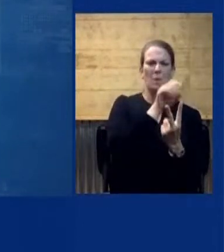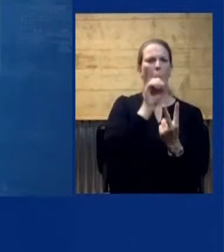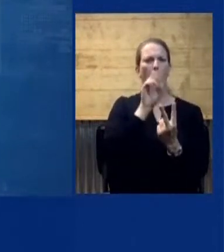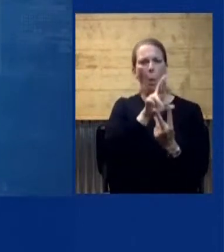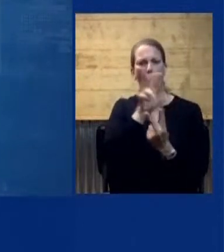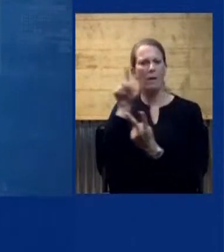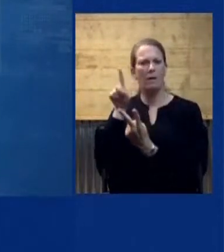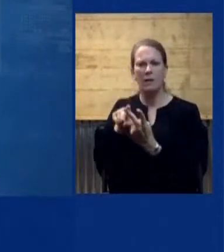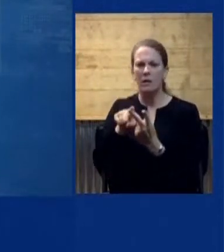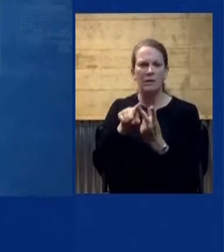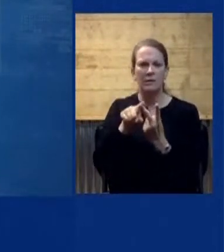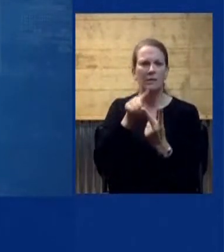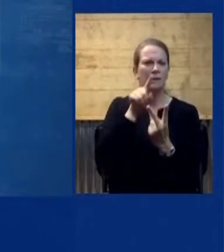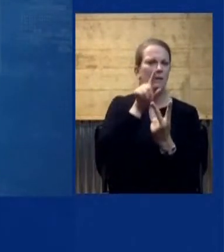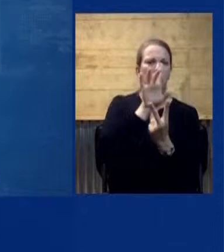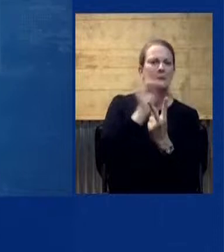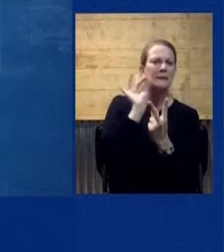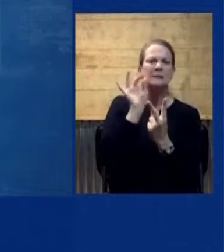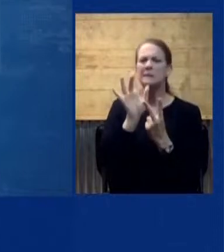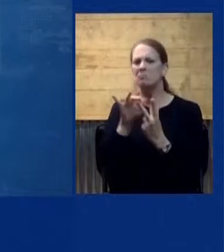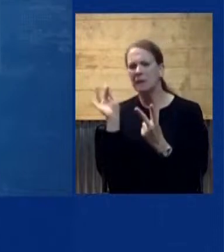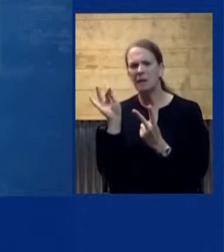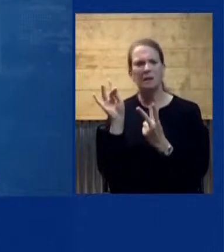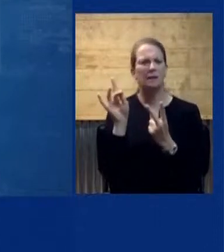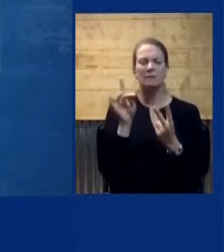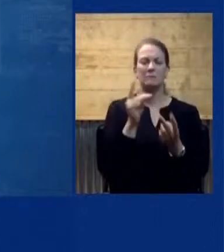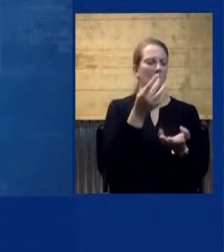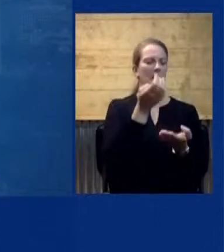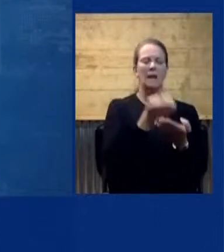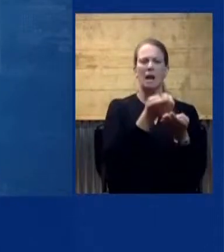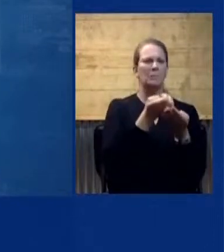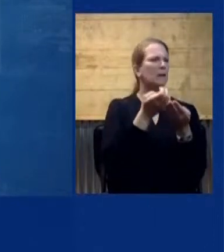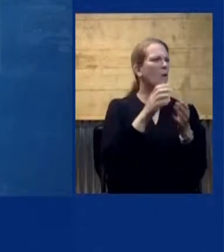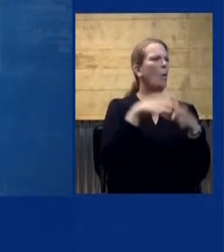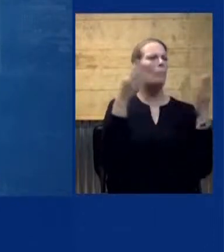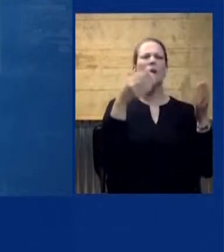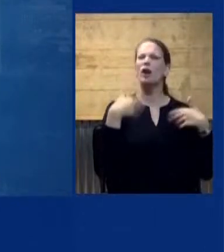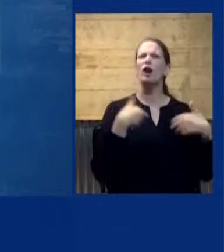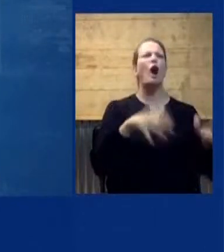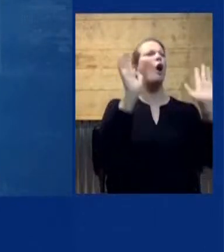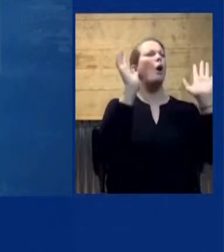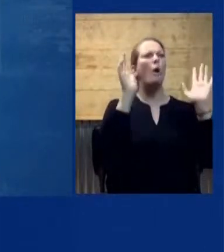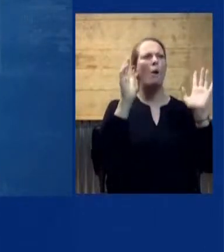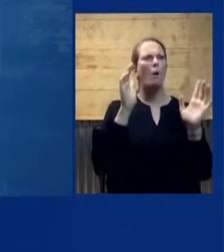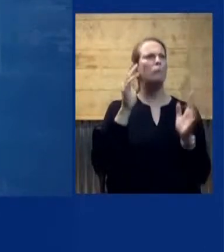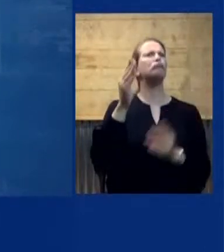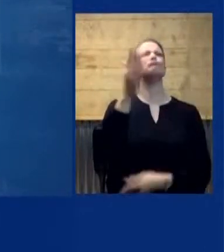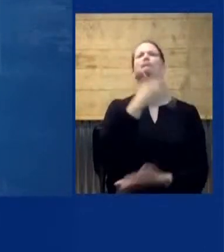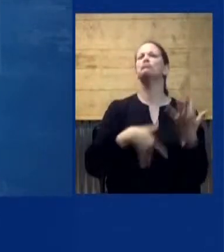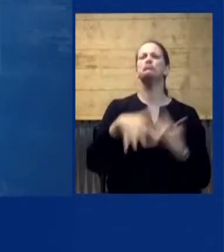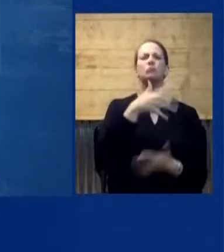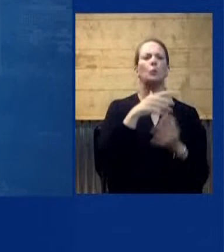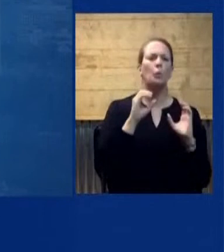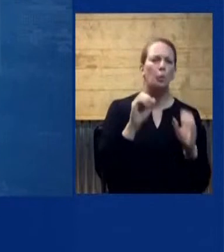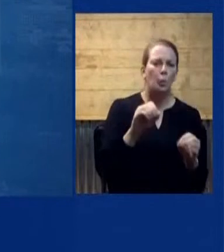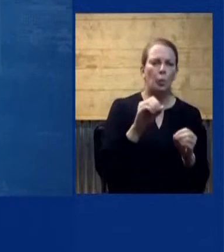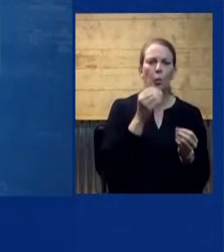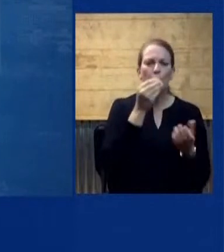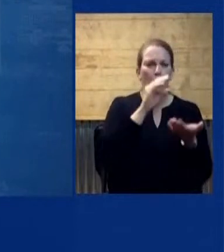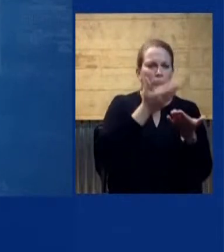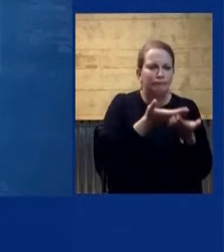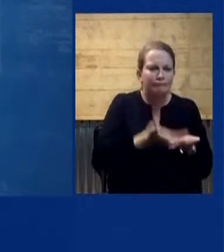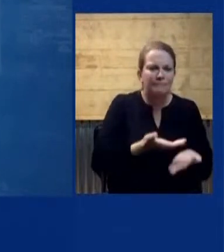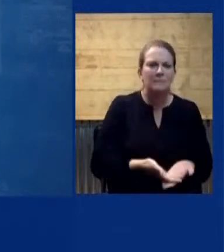just open the floodgates, everybody go out, no precautions, no data, no monitoring. And then